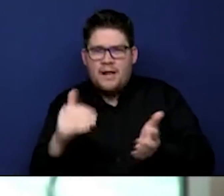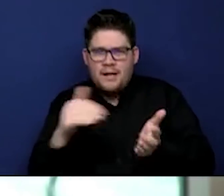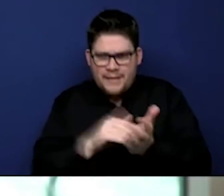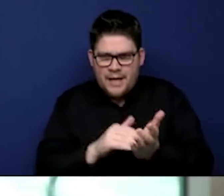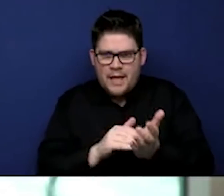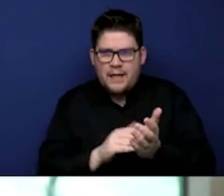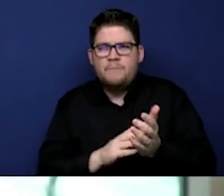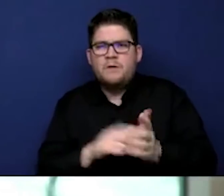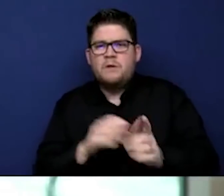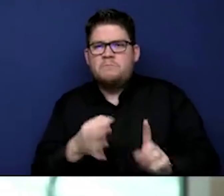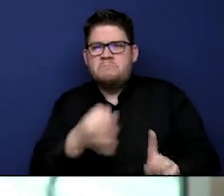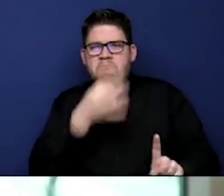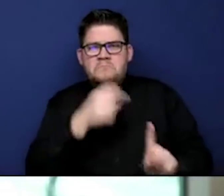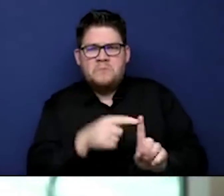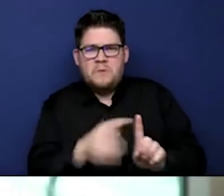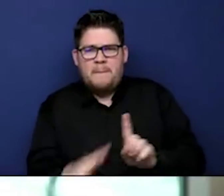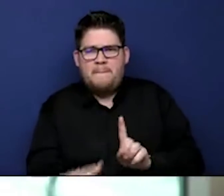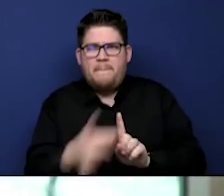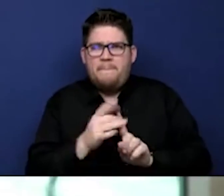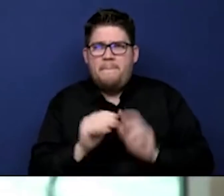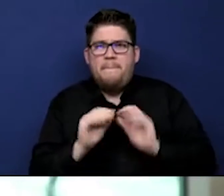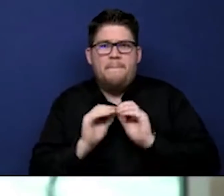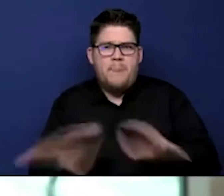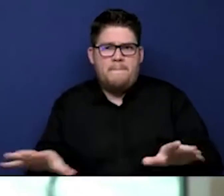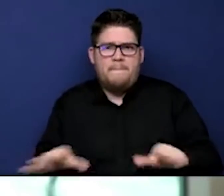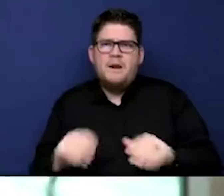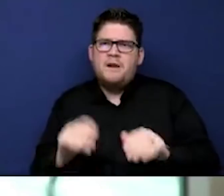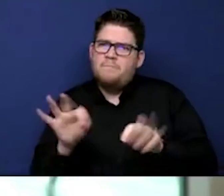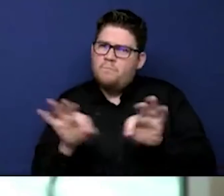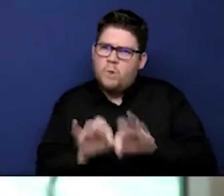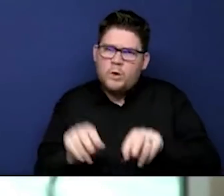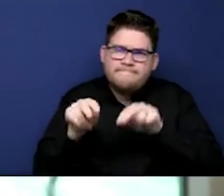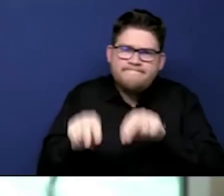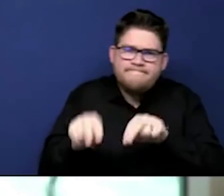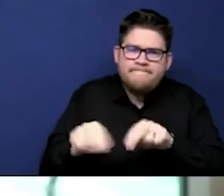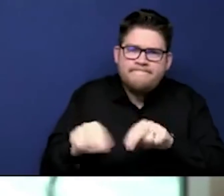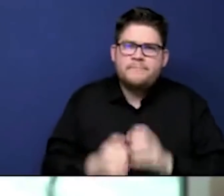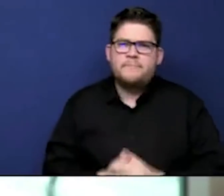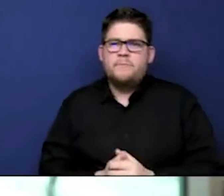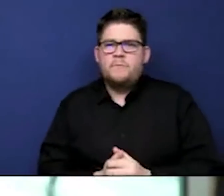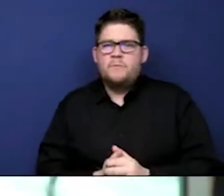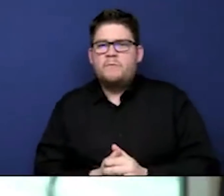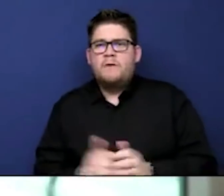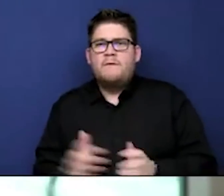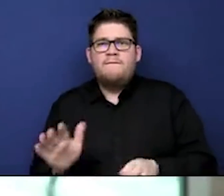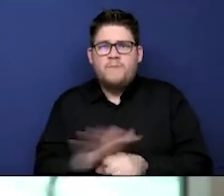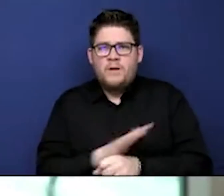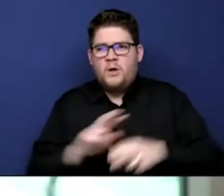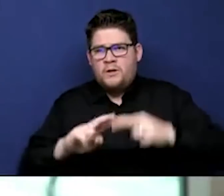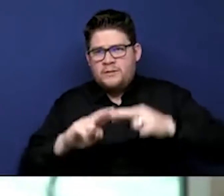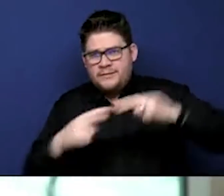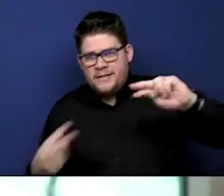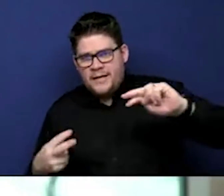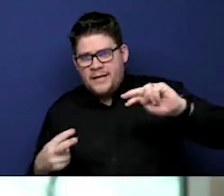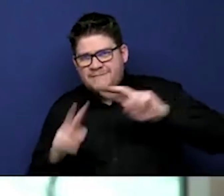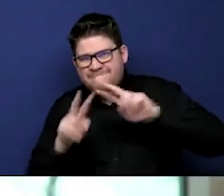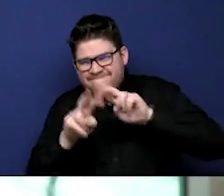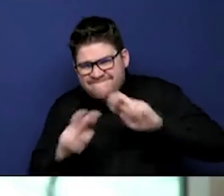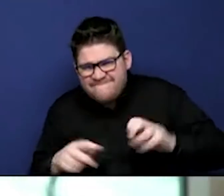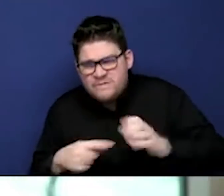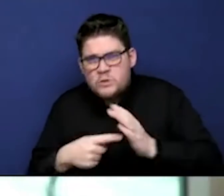future. So the whole genome sequencing tells us that there are a bunch of variants circulating, and that these